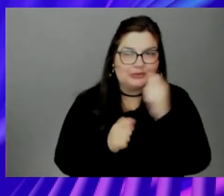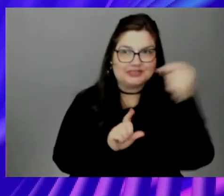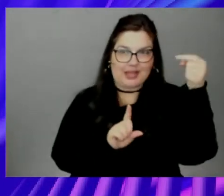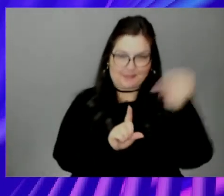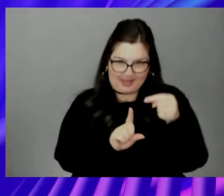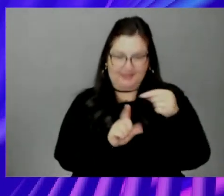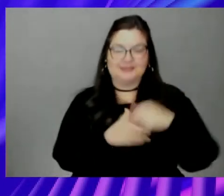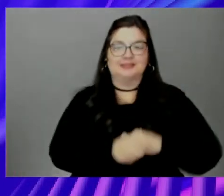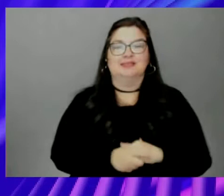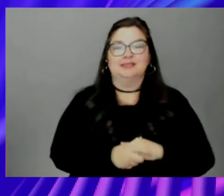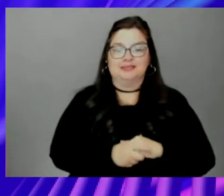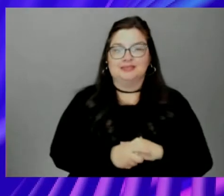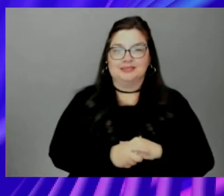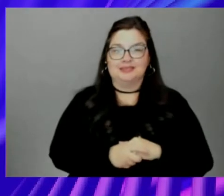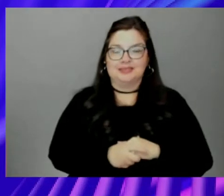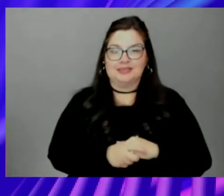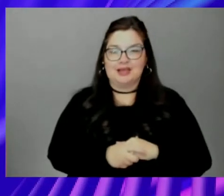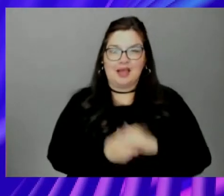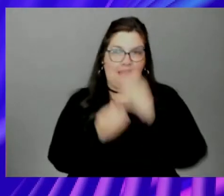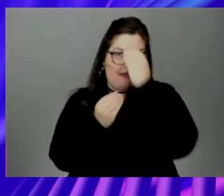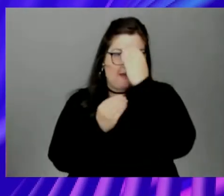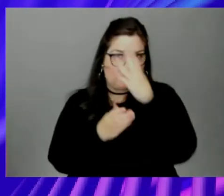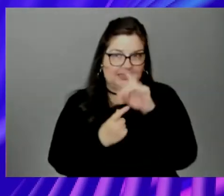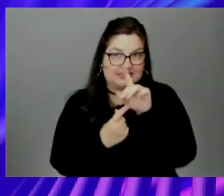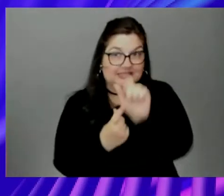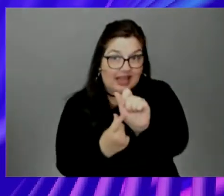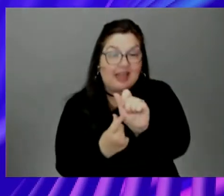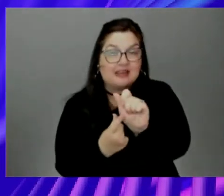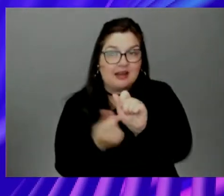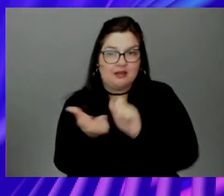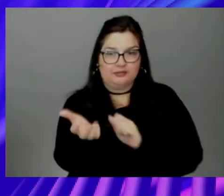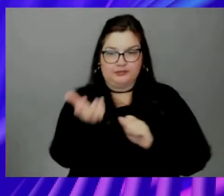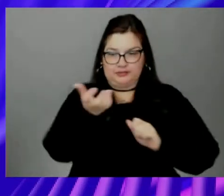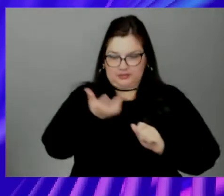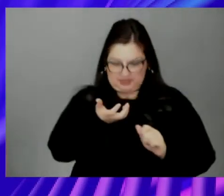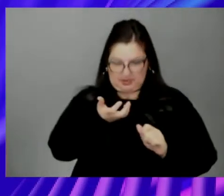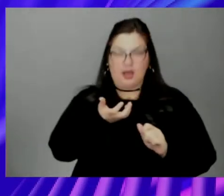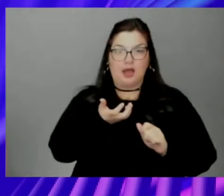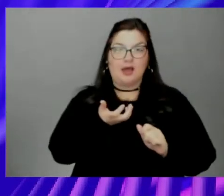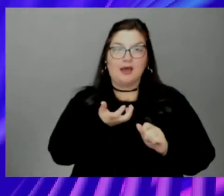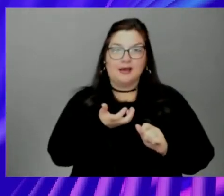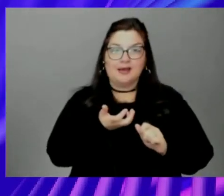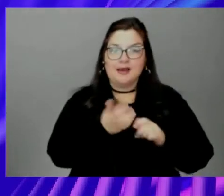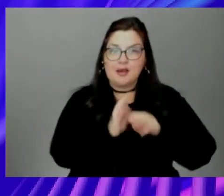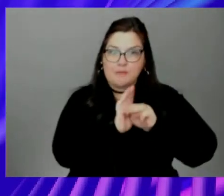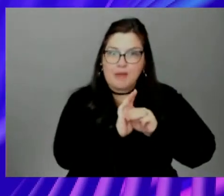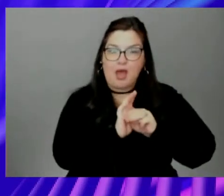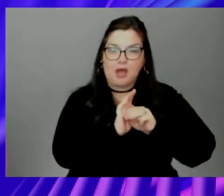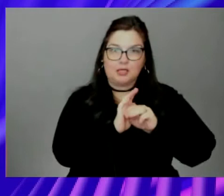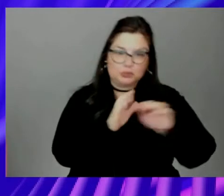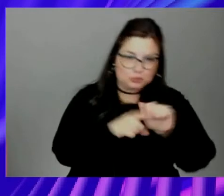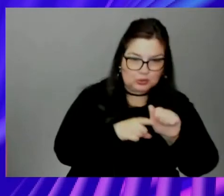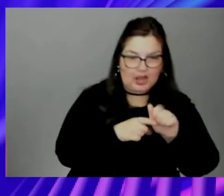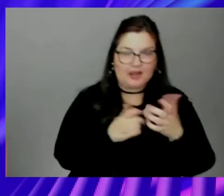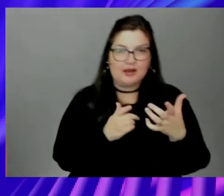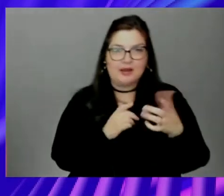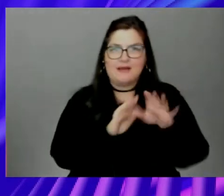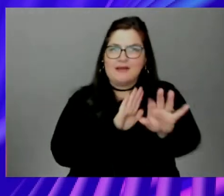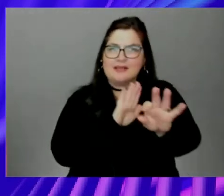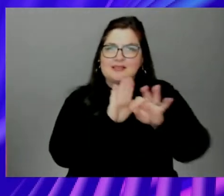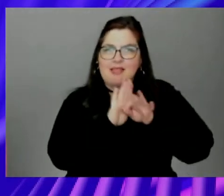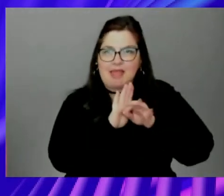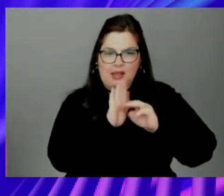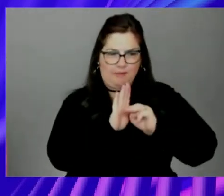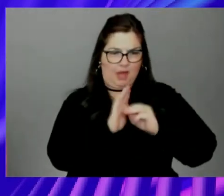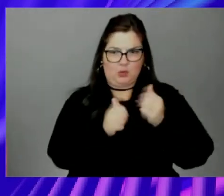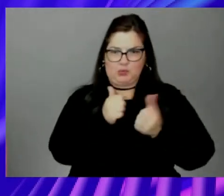there is a lot that goes into training our models. First, we have to select which model do we want to train, which